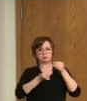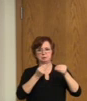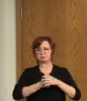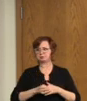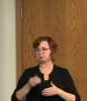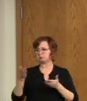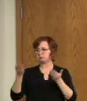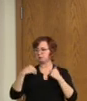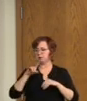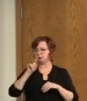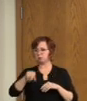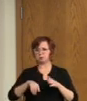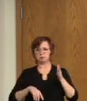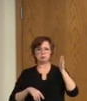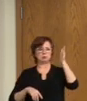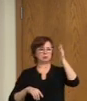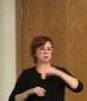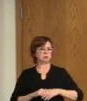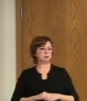We'll take our next question.